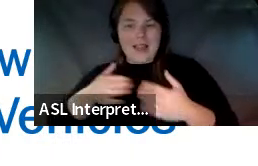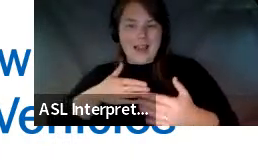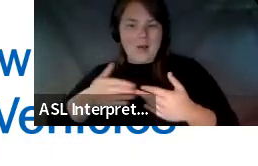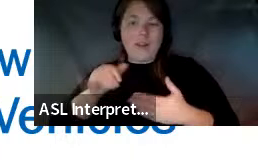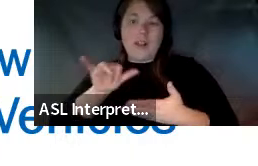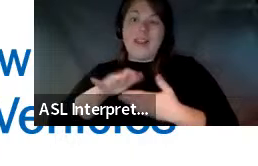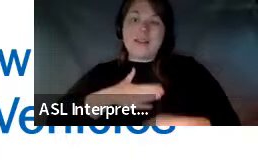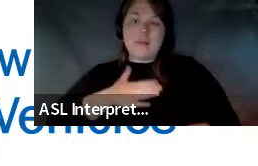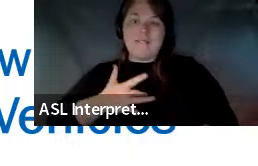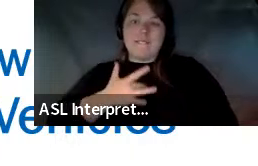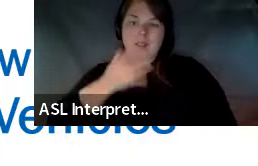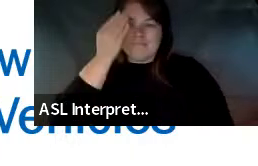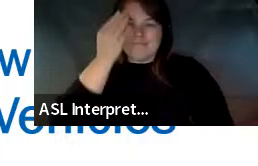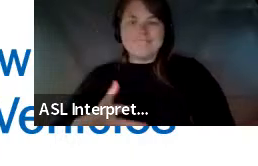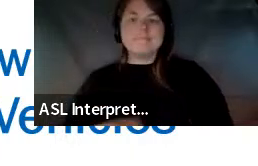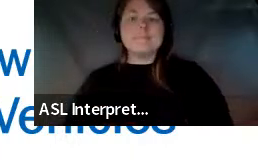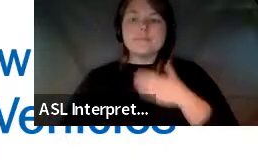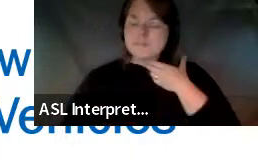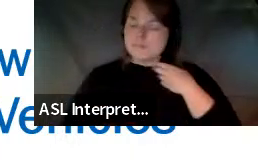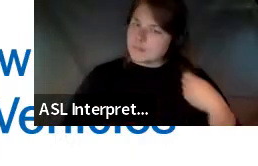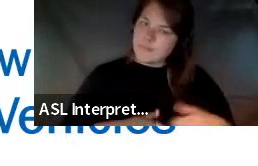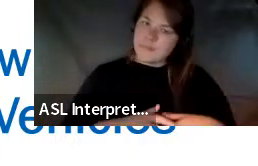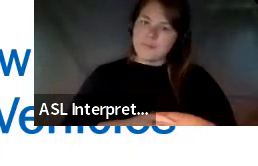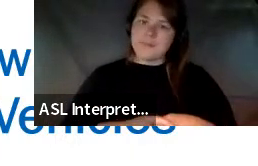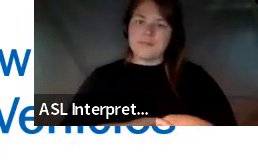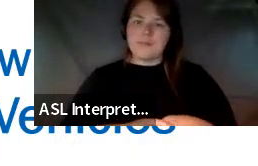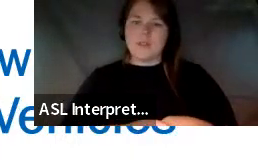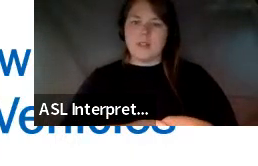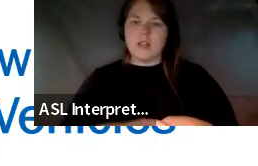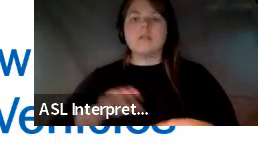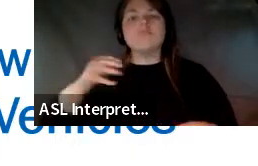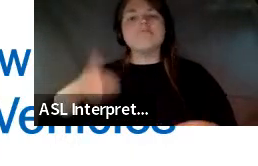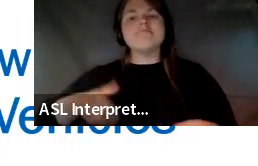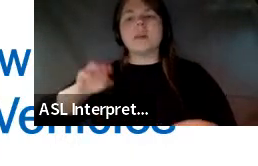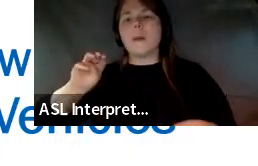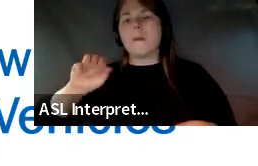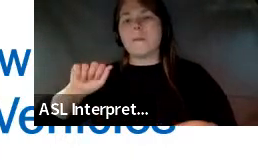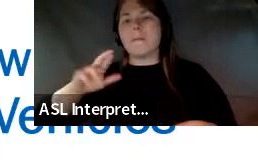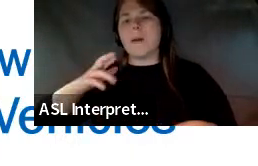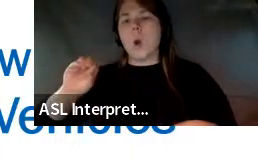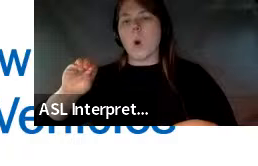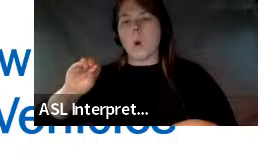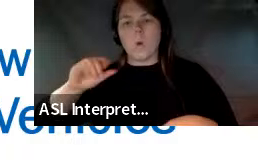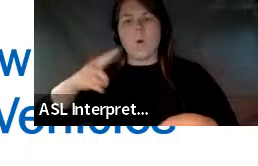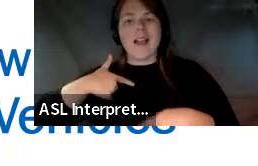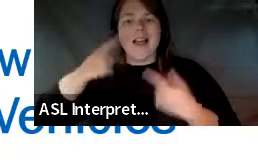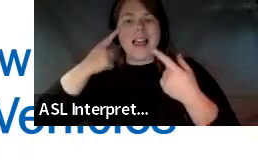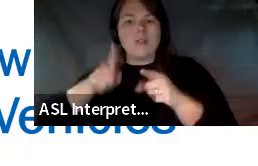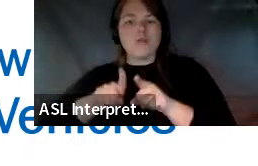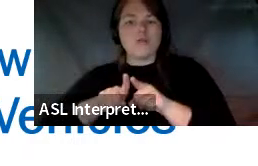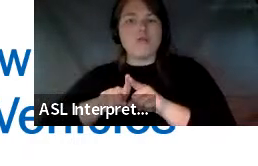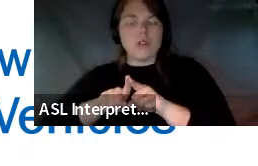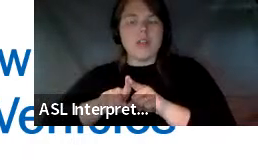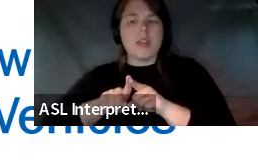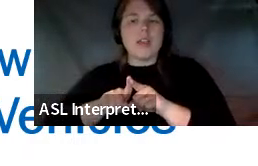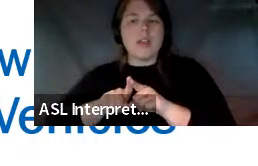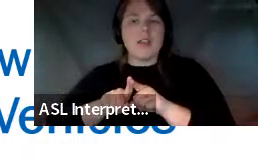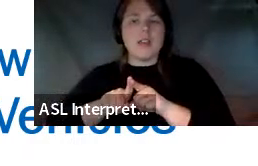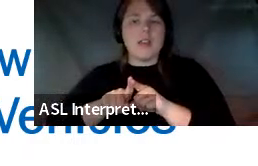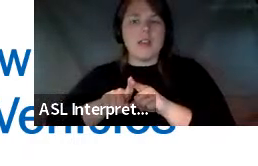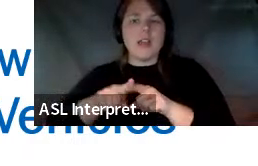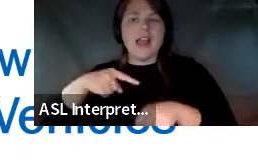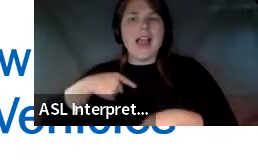I feel. Thank you. And I have to, this is Margot, I have to agree. I just